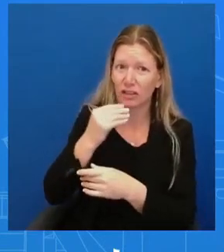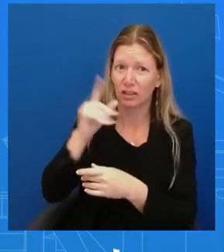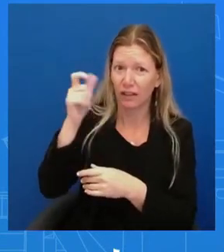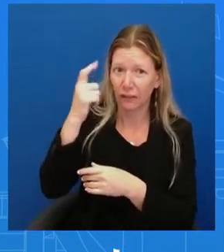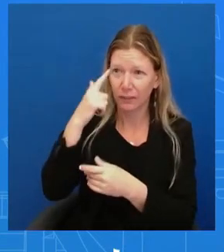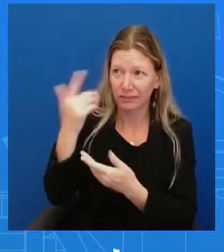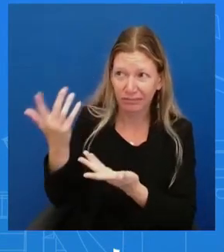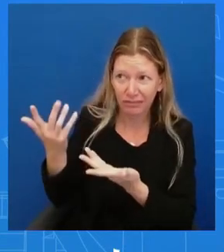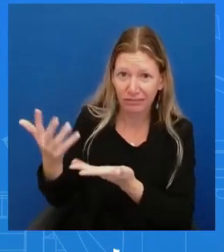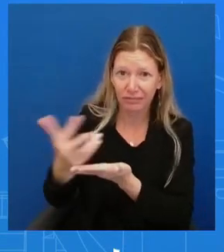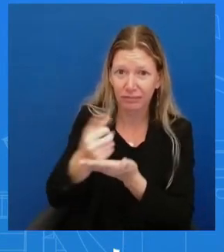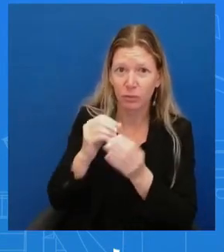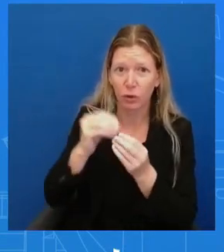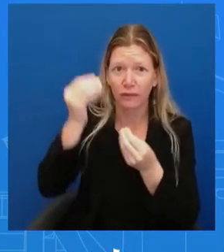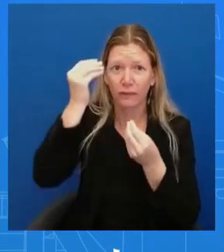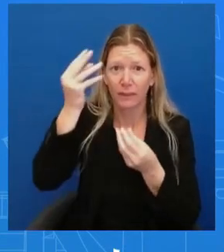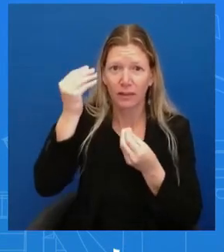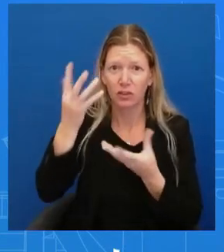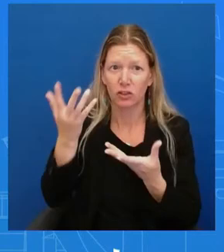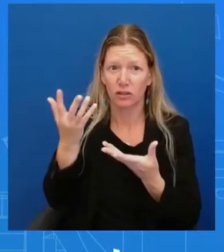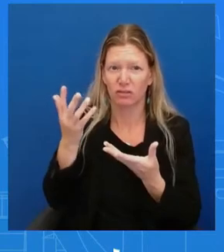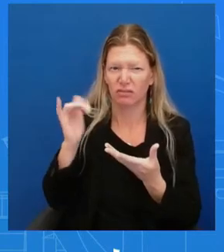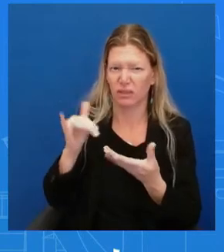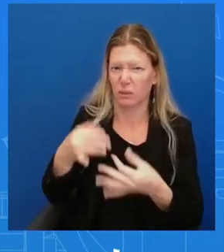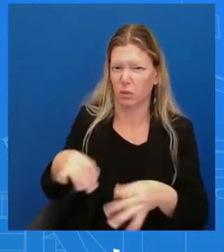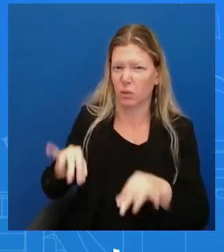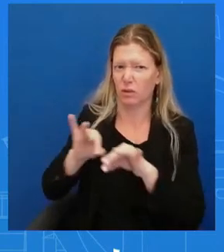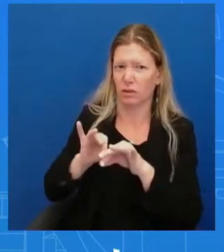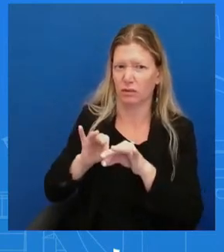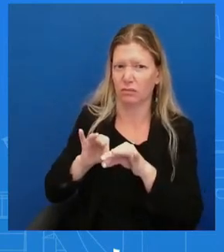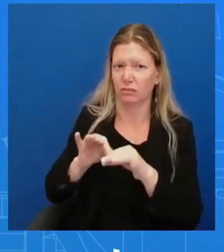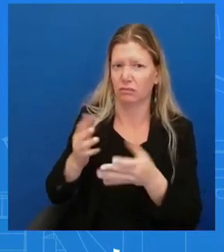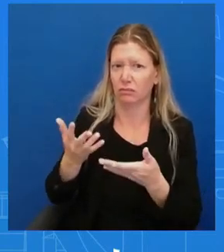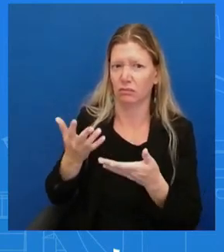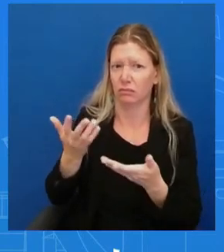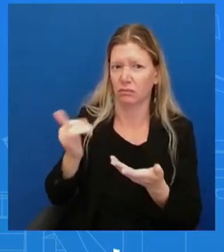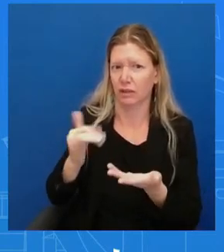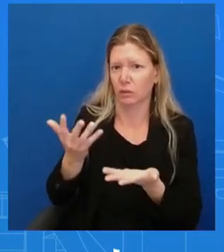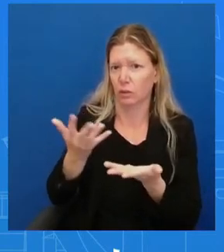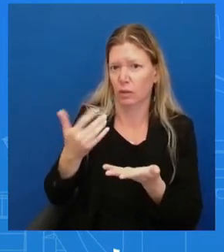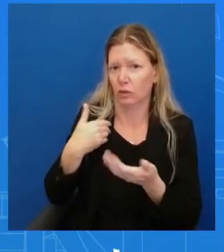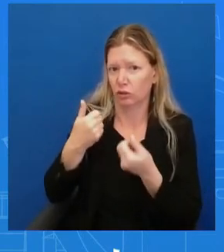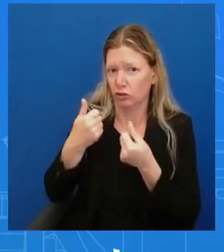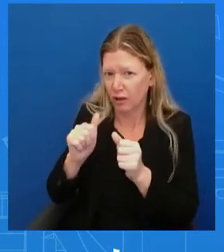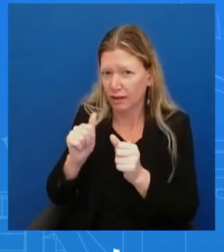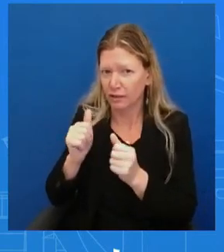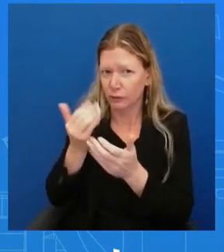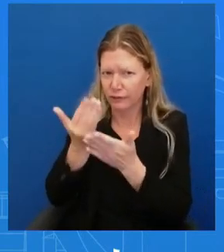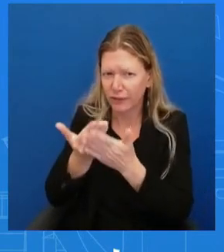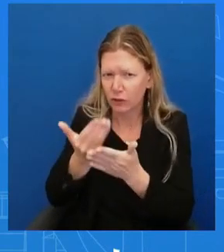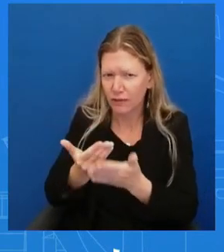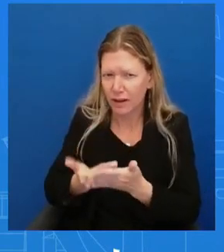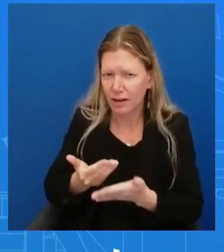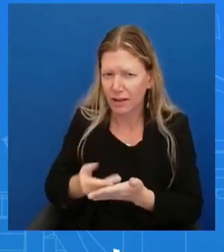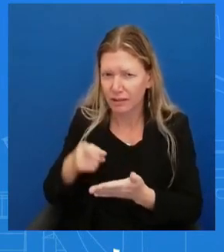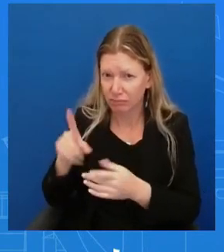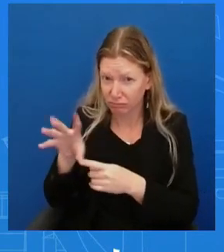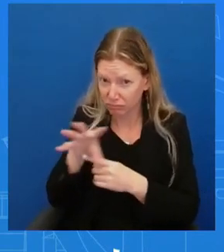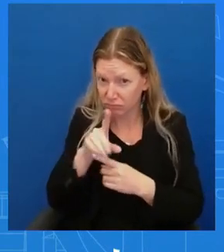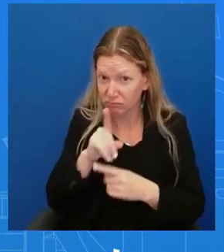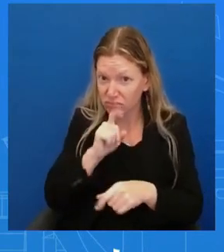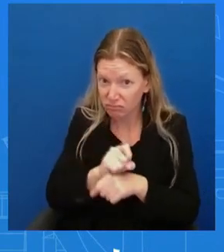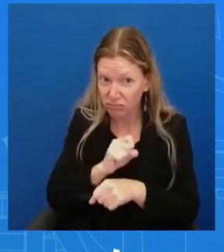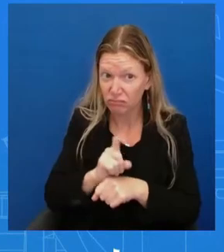hearing is verified, right? That the footage is also verified. But we've been very clear. We also have